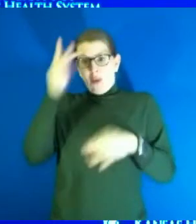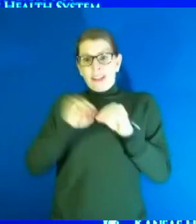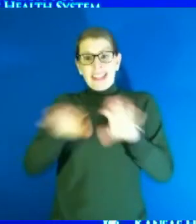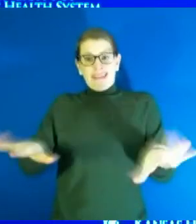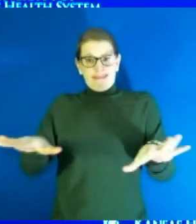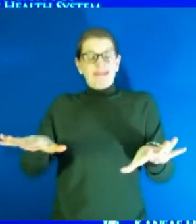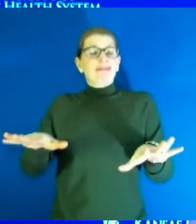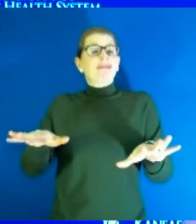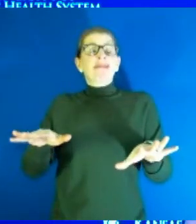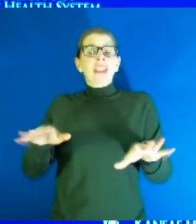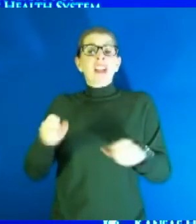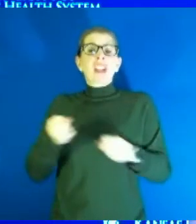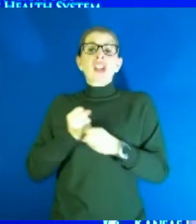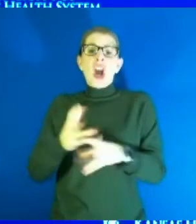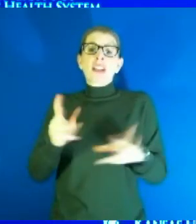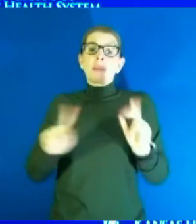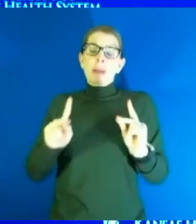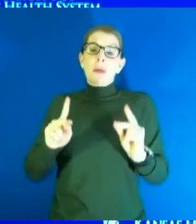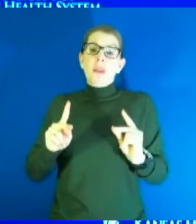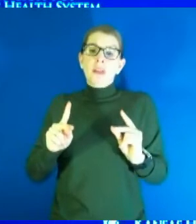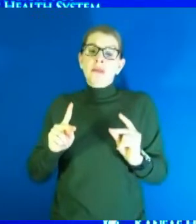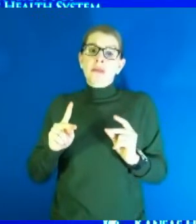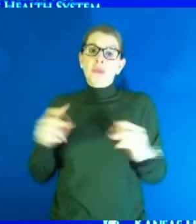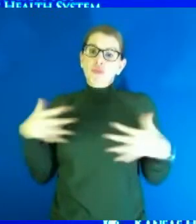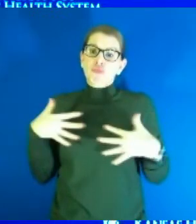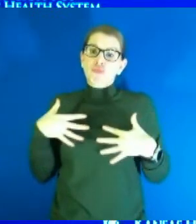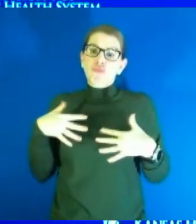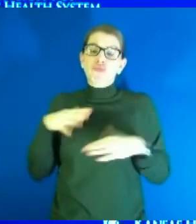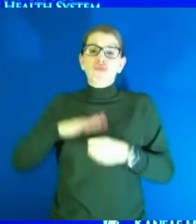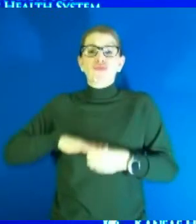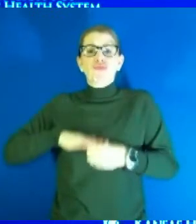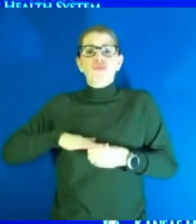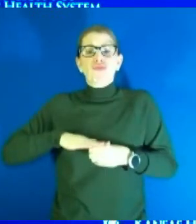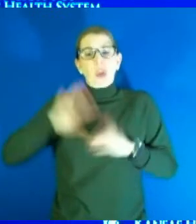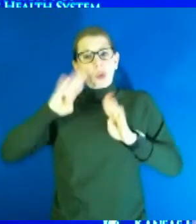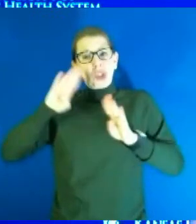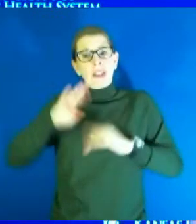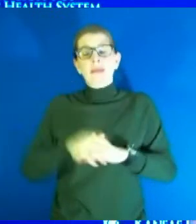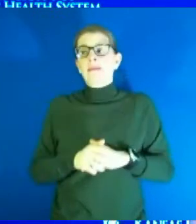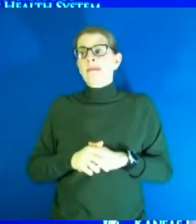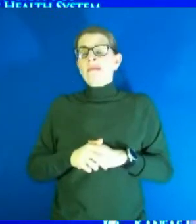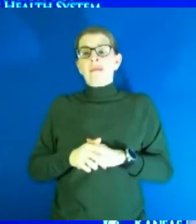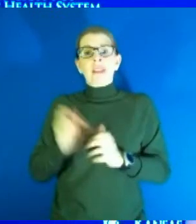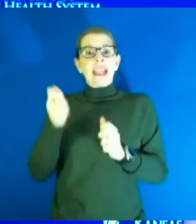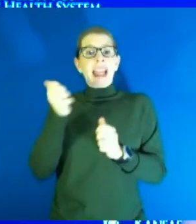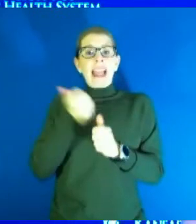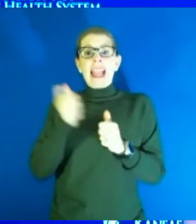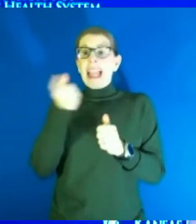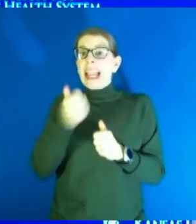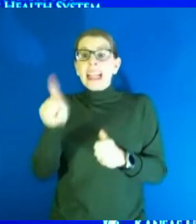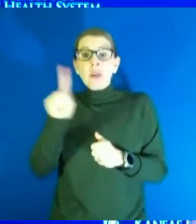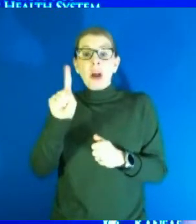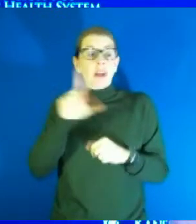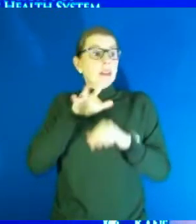it's not just in the emergency department, but it's really anywhere you go. You can see evidence of it. It's at our stores.